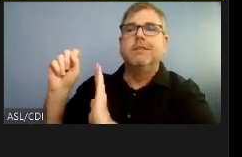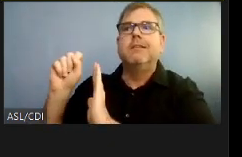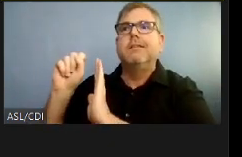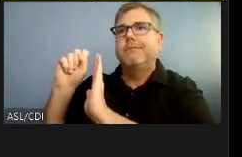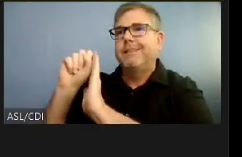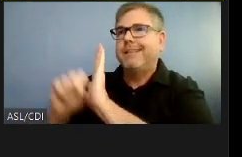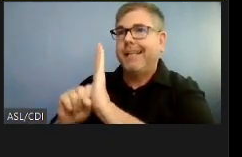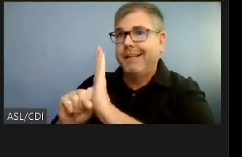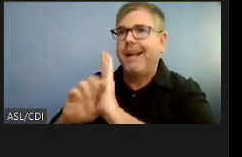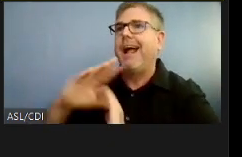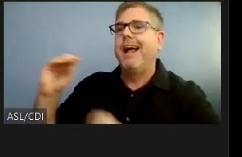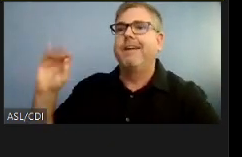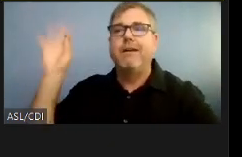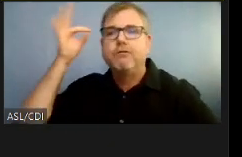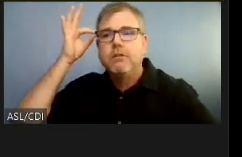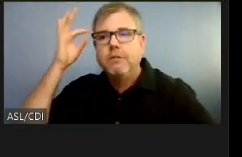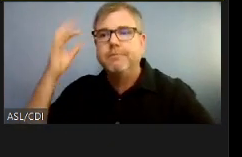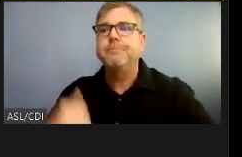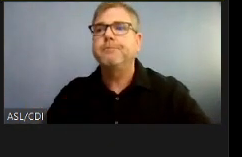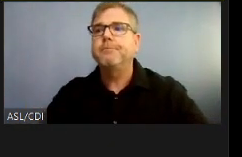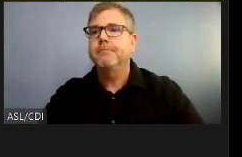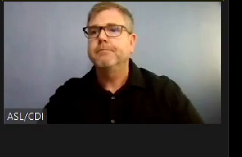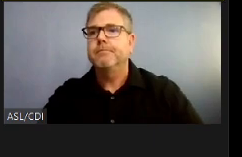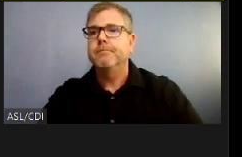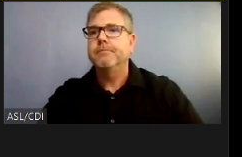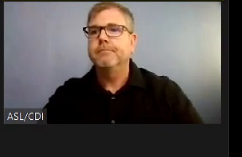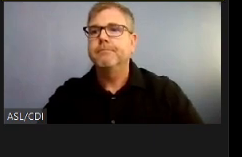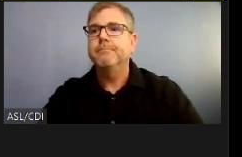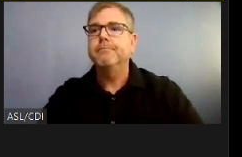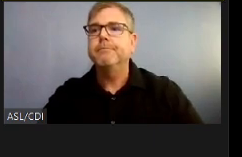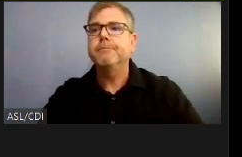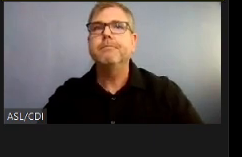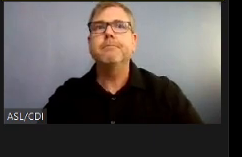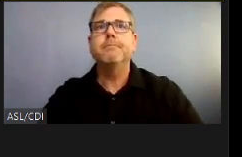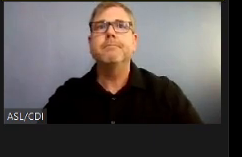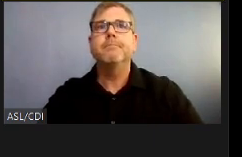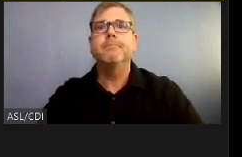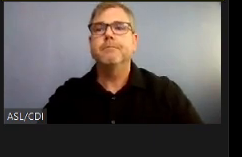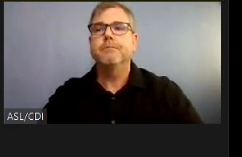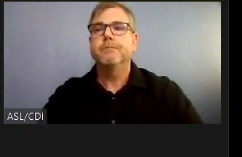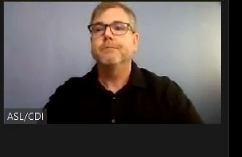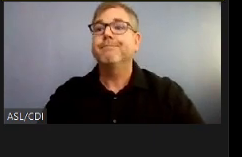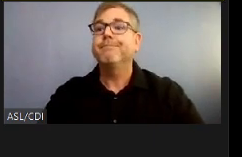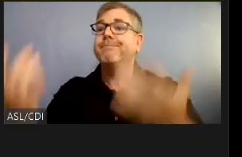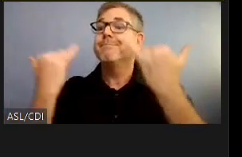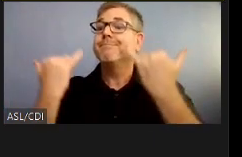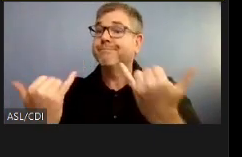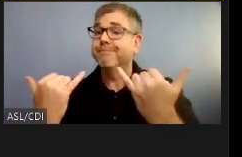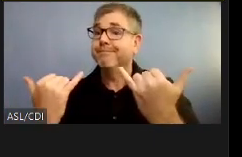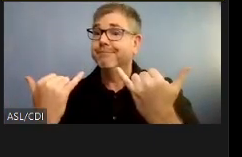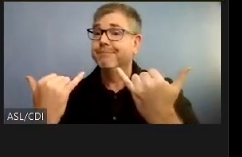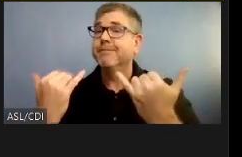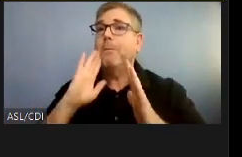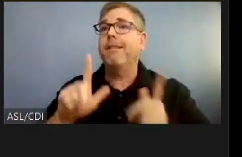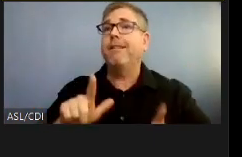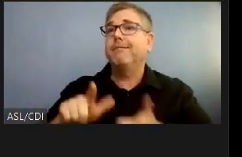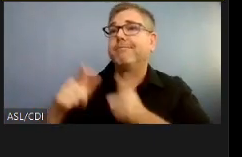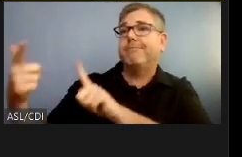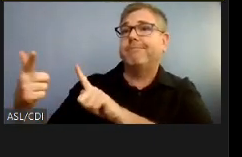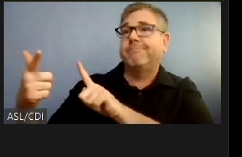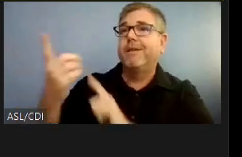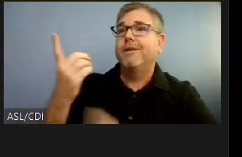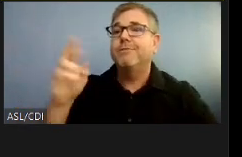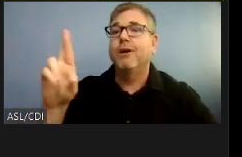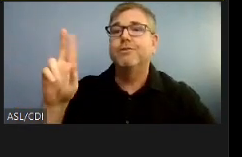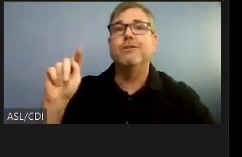community. Next, please. So with that, I will hand it over to Dr. Tyler Evans. Tyler